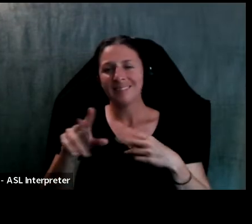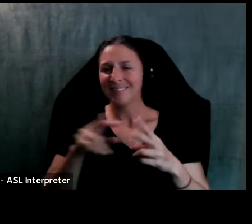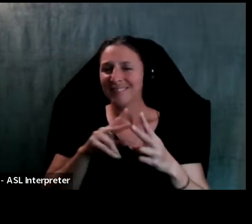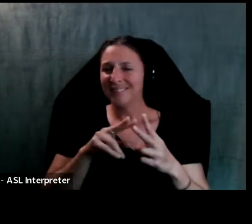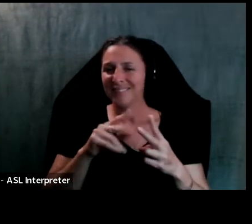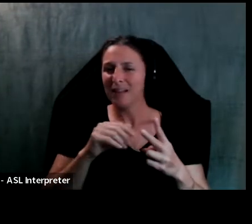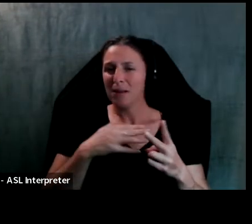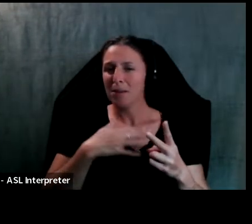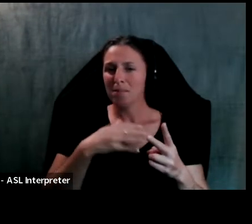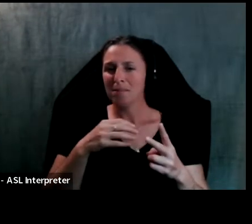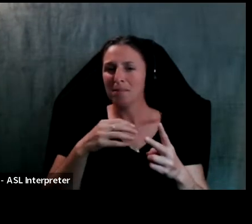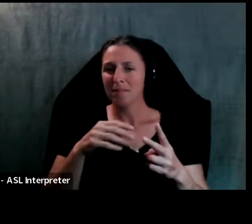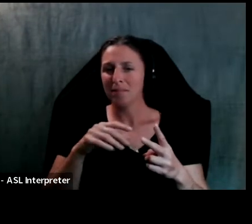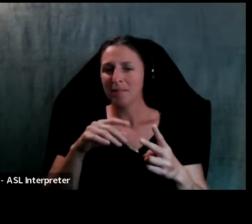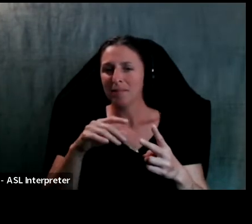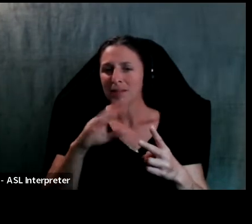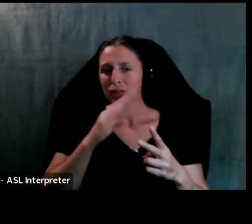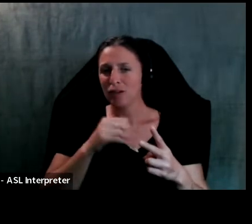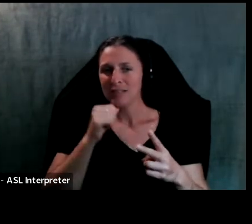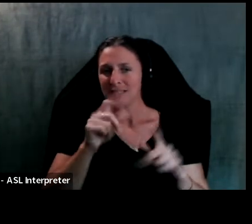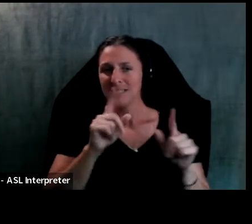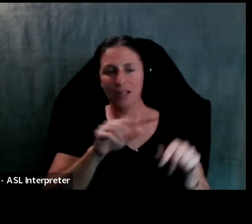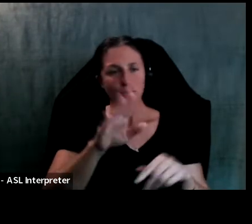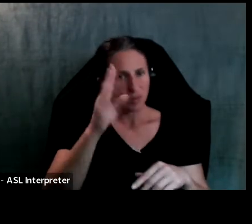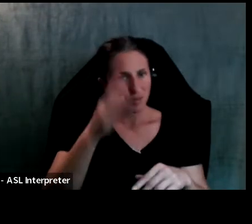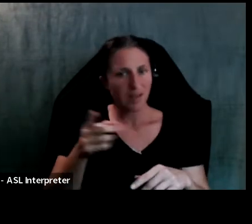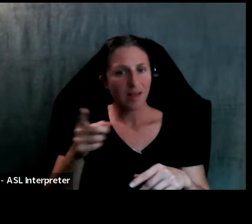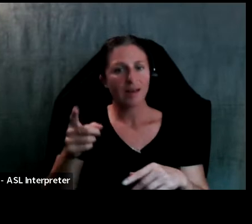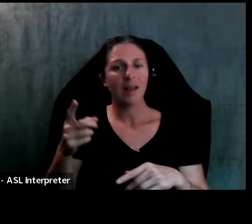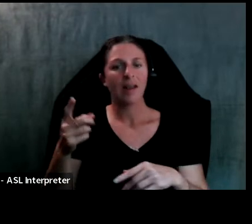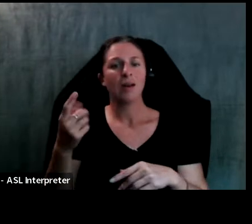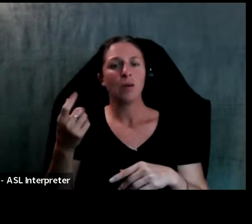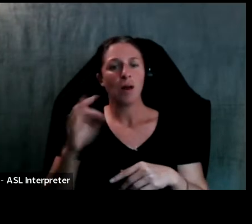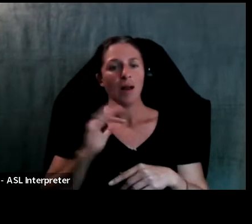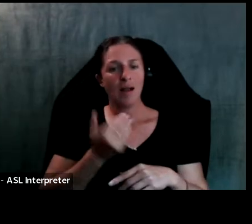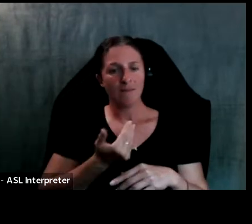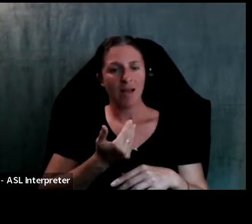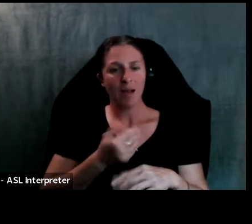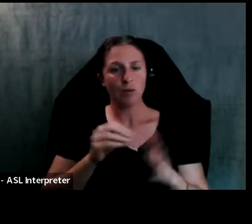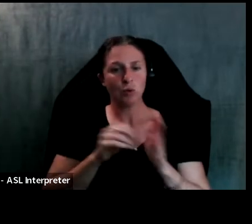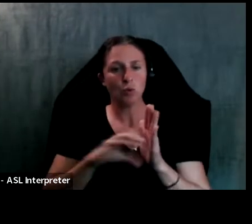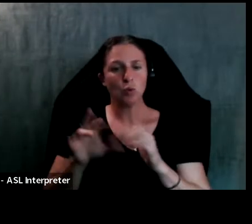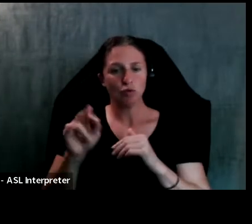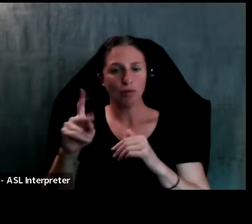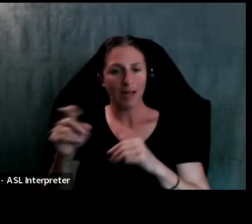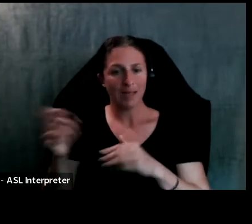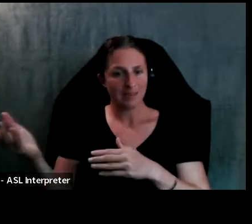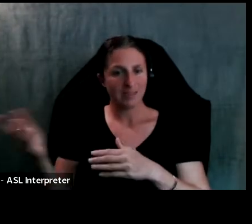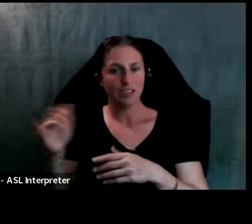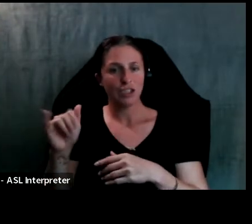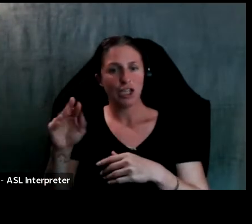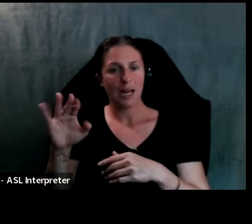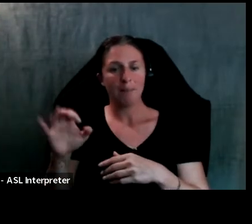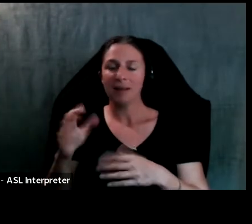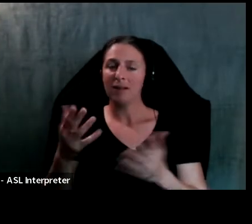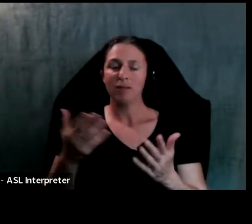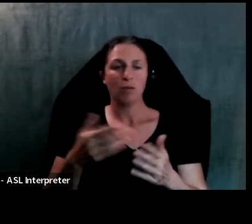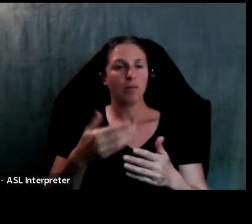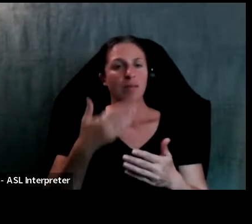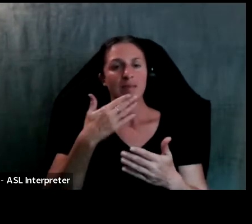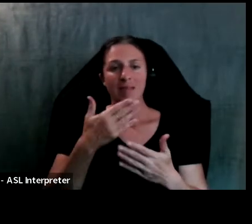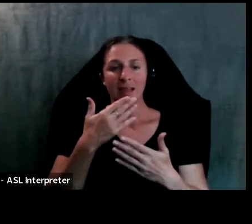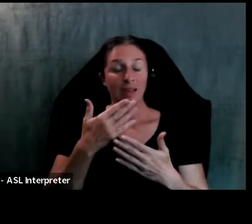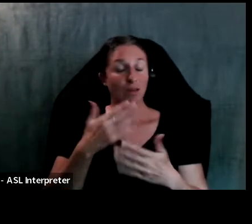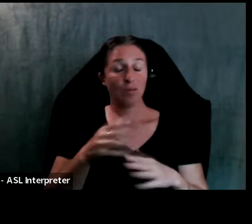but your son did, and we have one of our student reps over here, Jamie. So it's a great program. Thank you for your